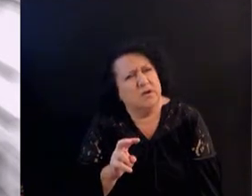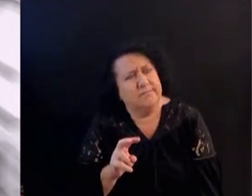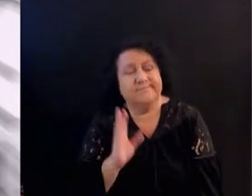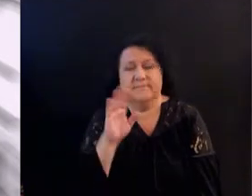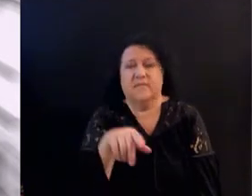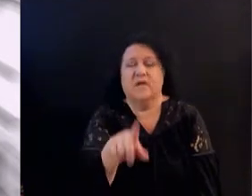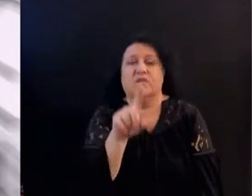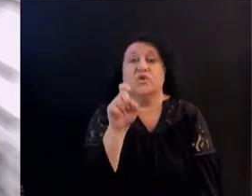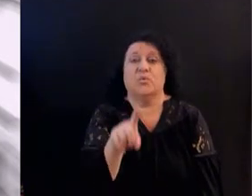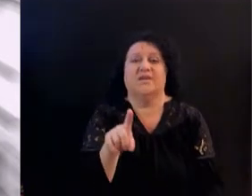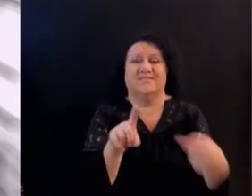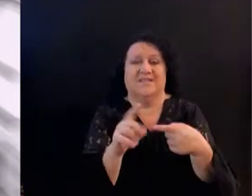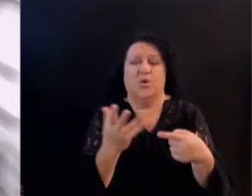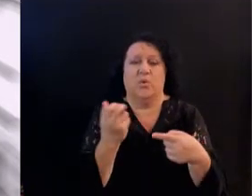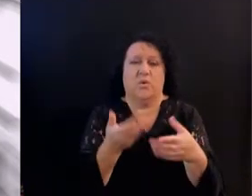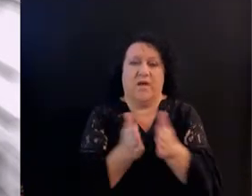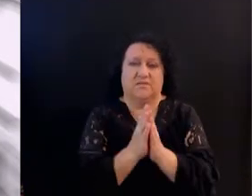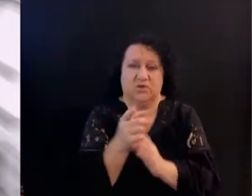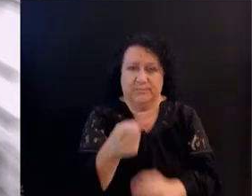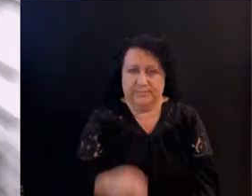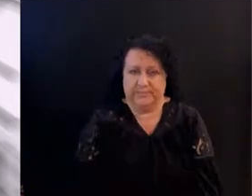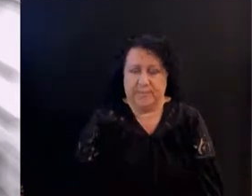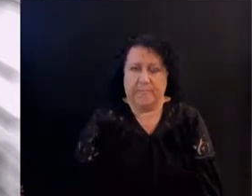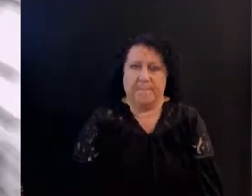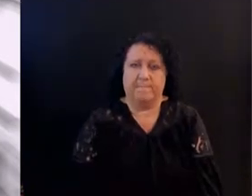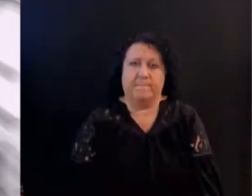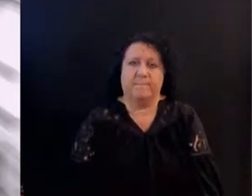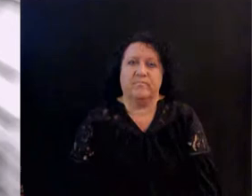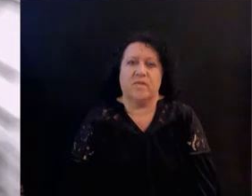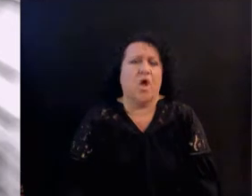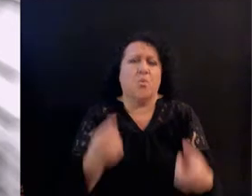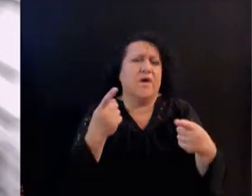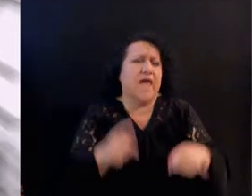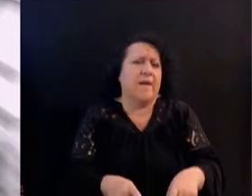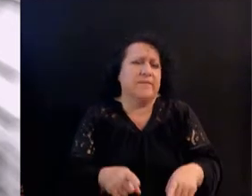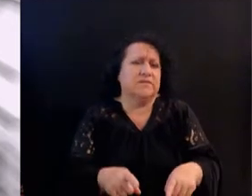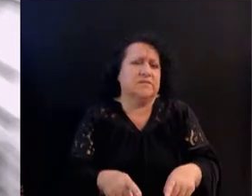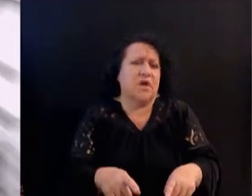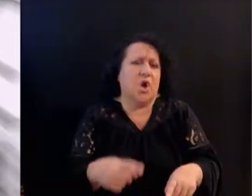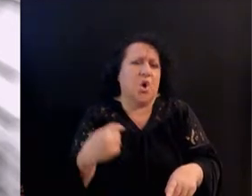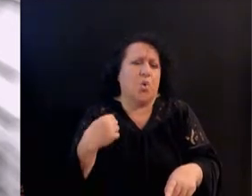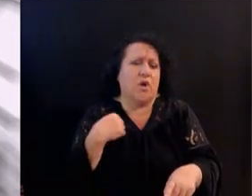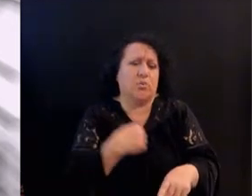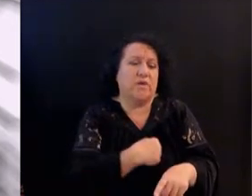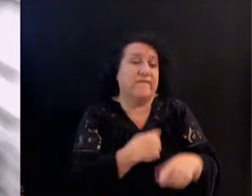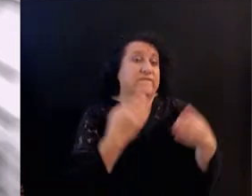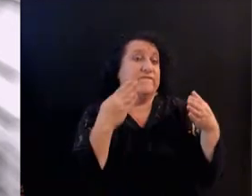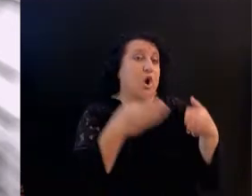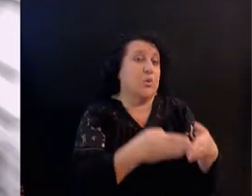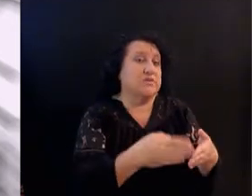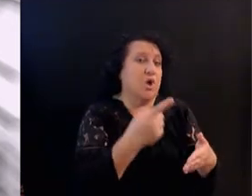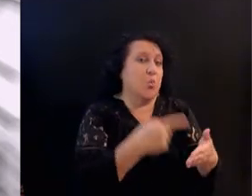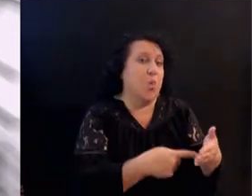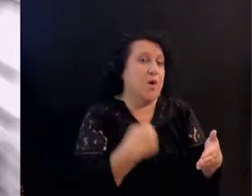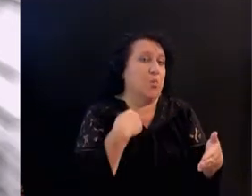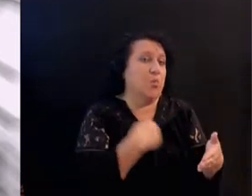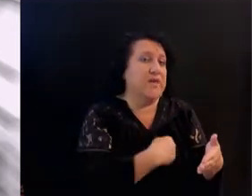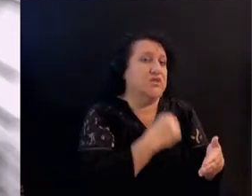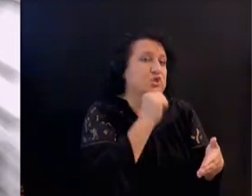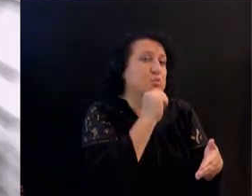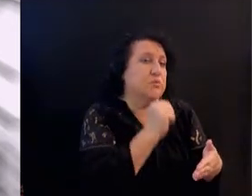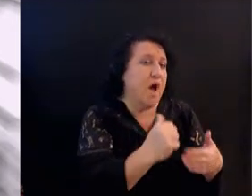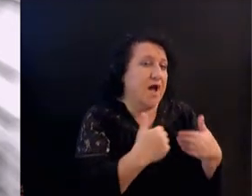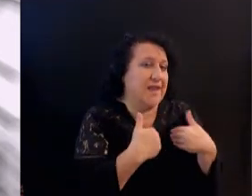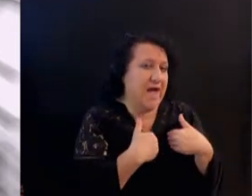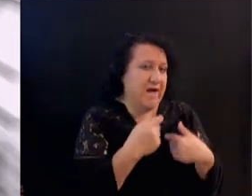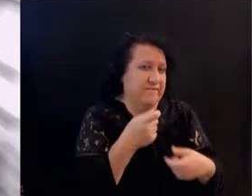Here's a question I want to ask you. What happens when we focus on what we don't have rather than what we do have? What happens when